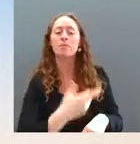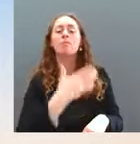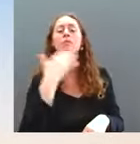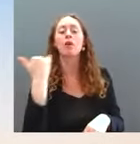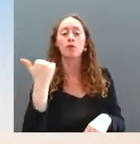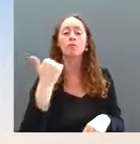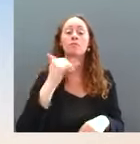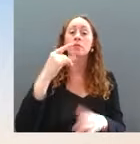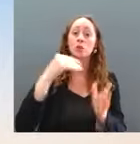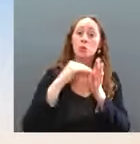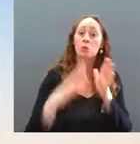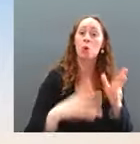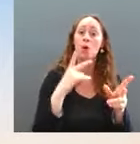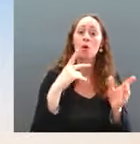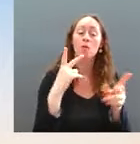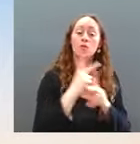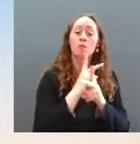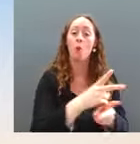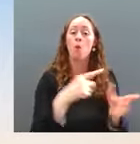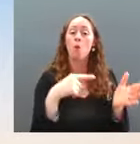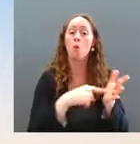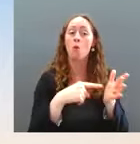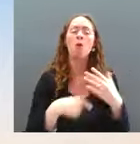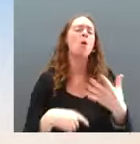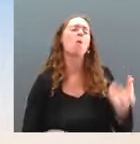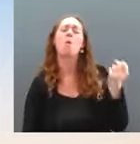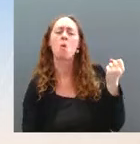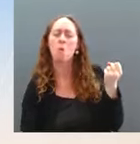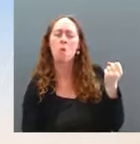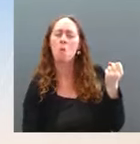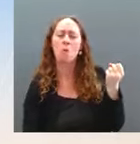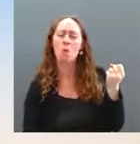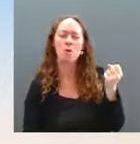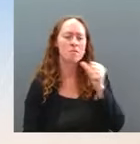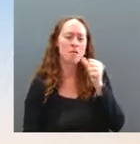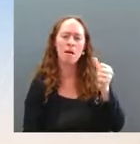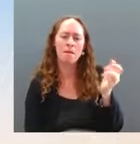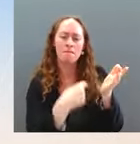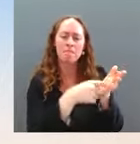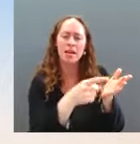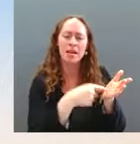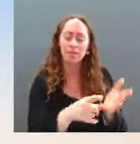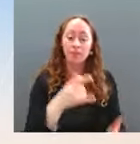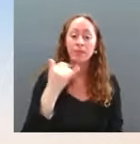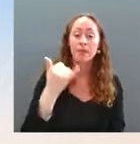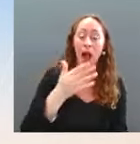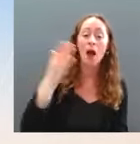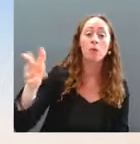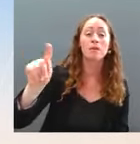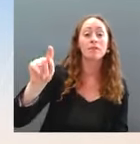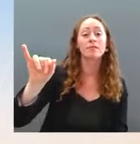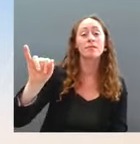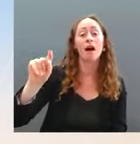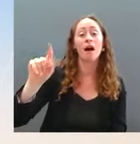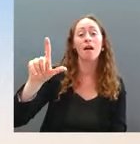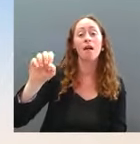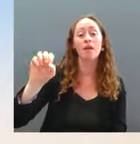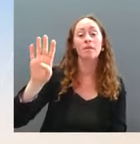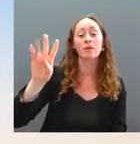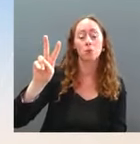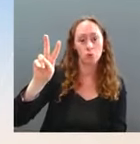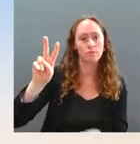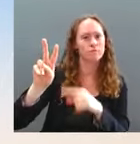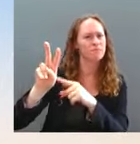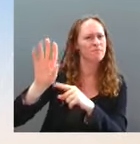a public health decision. It's not an immigration authority or policy. It's a public health decision. And we respect the authority given to them by Congress to make